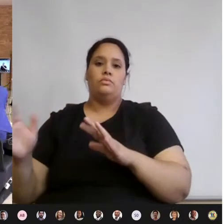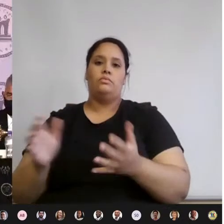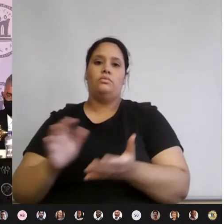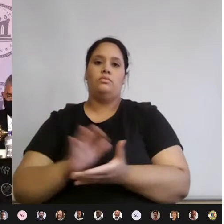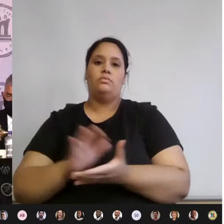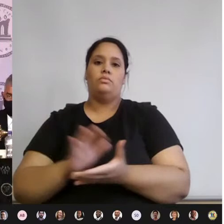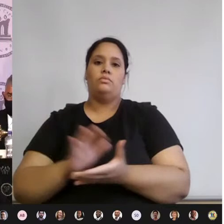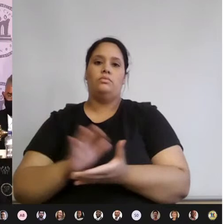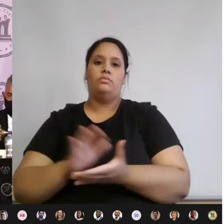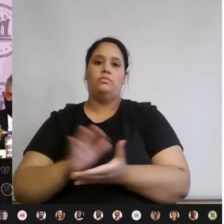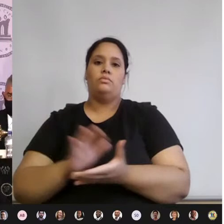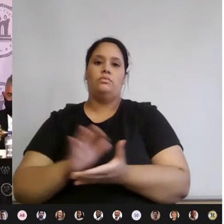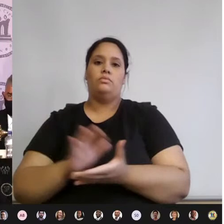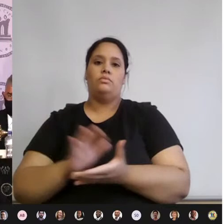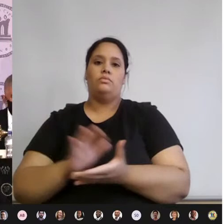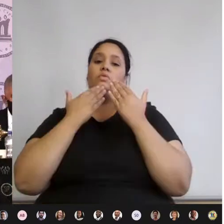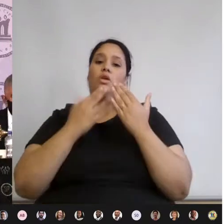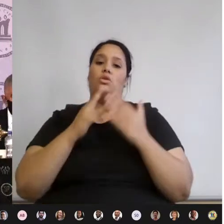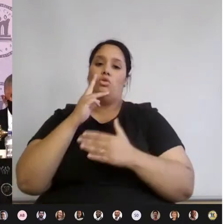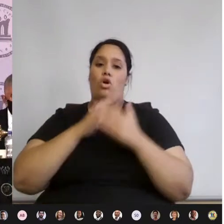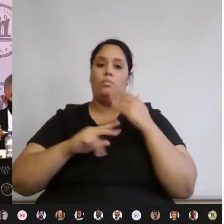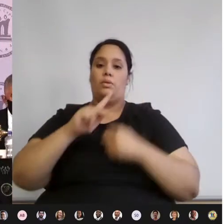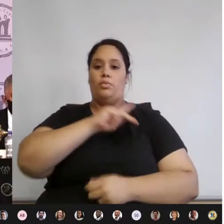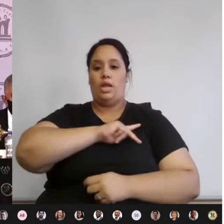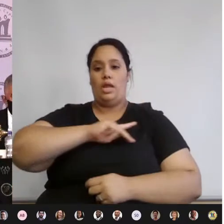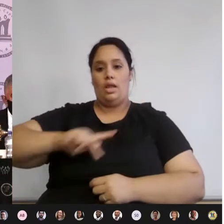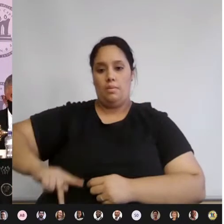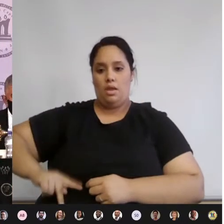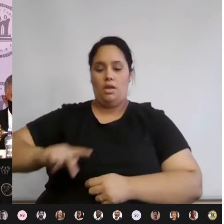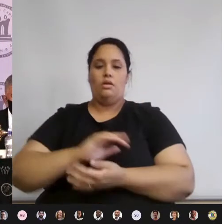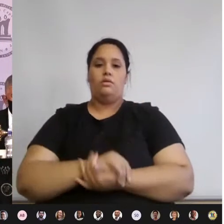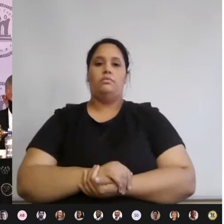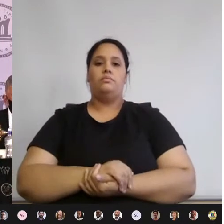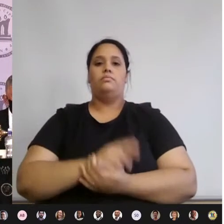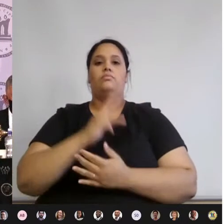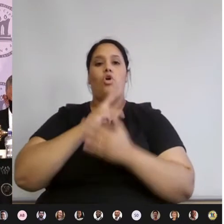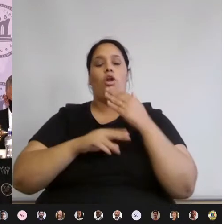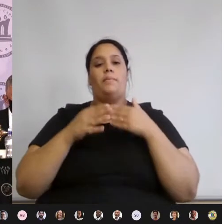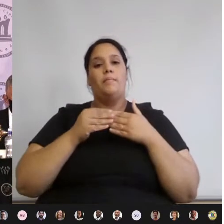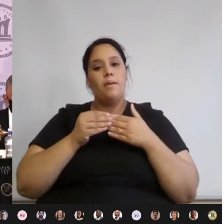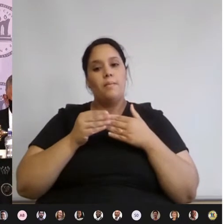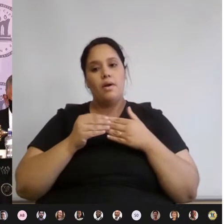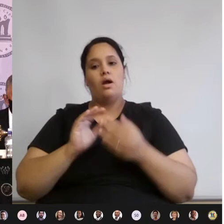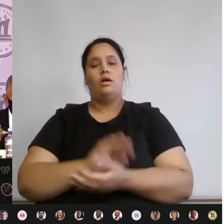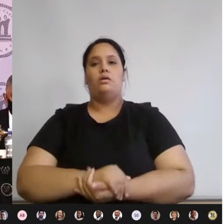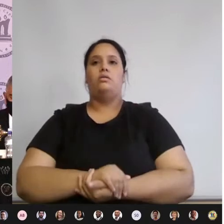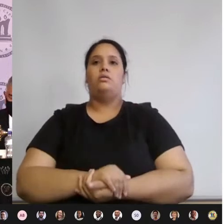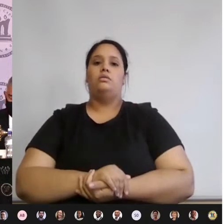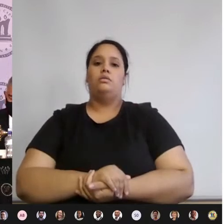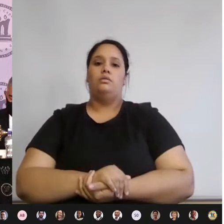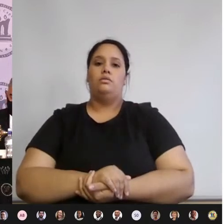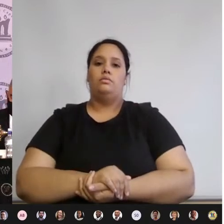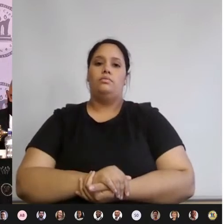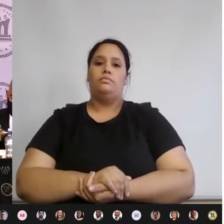Thank you, Honorable Premier, honorable members.